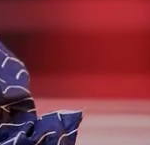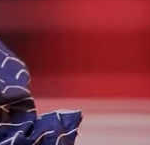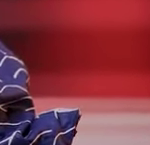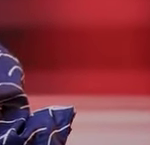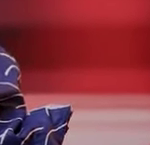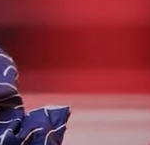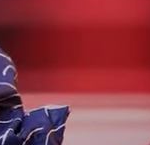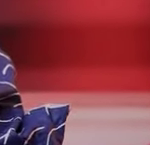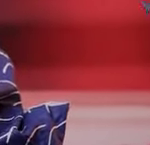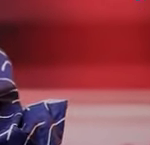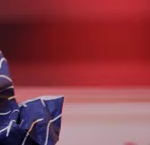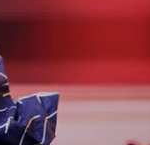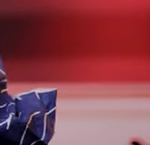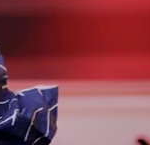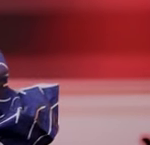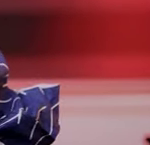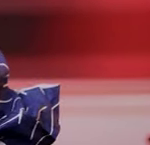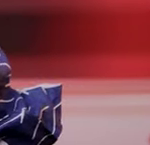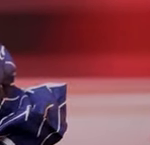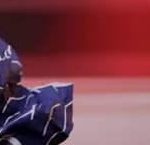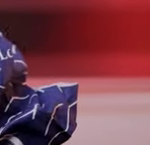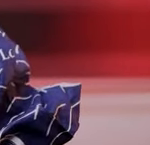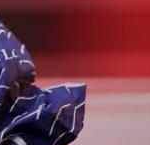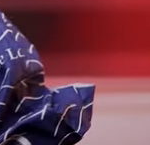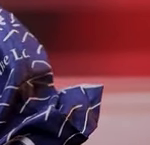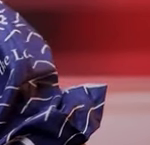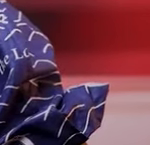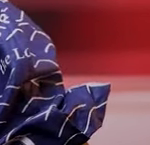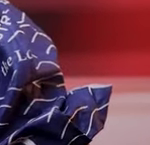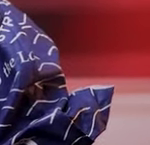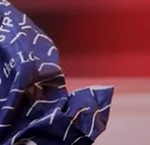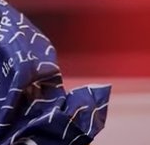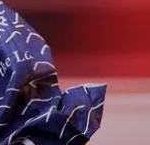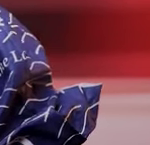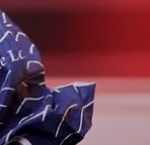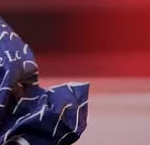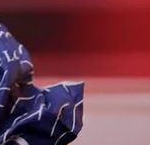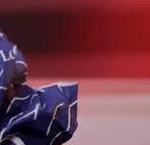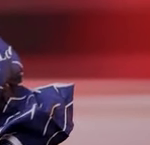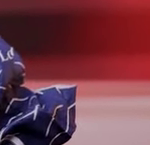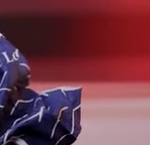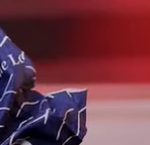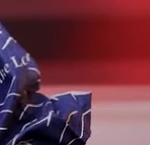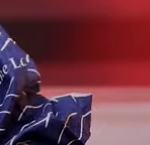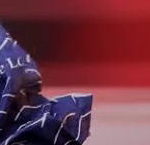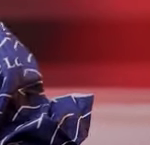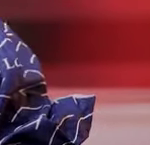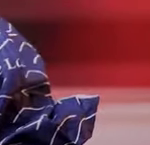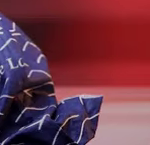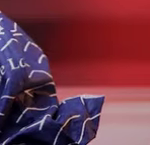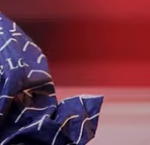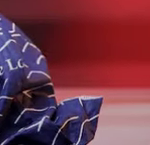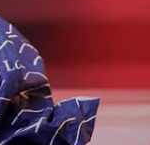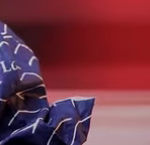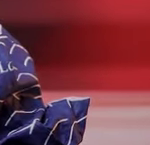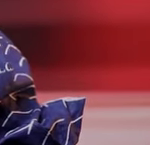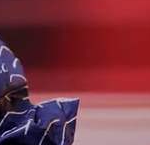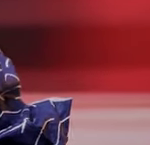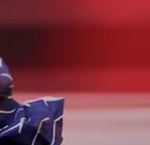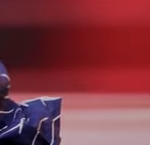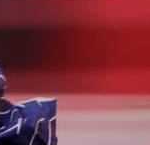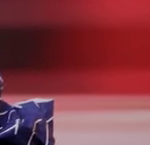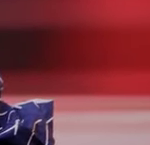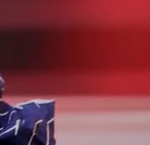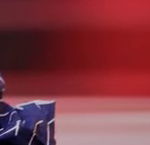others. This is Christocentric. We have a lot of Apostle Eric Nyamekye's message on our platform.